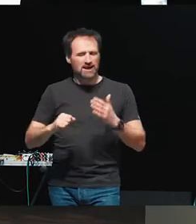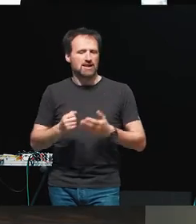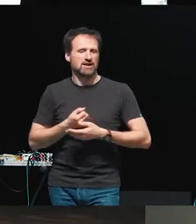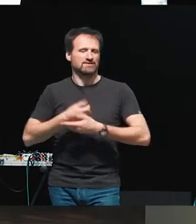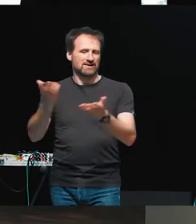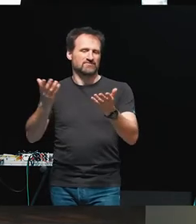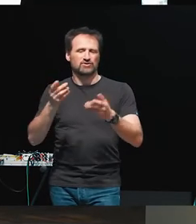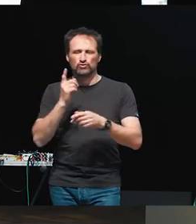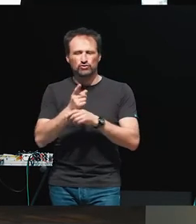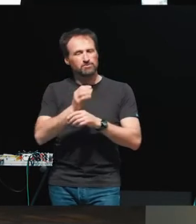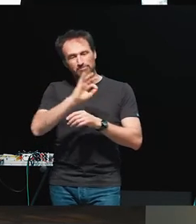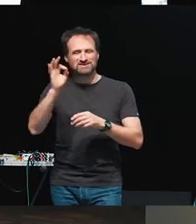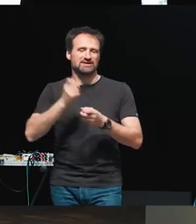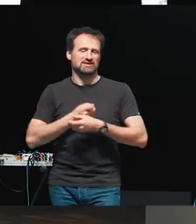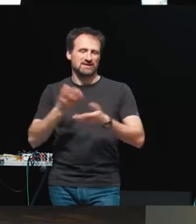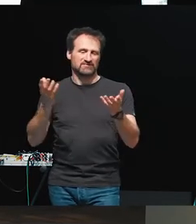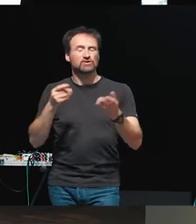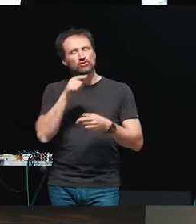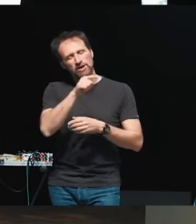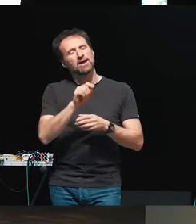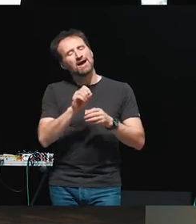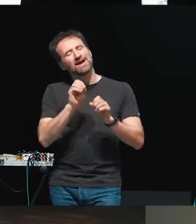he explains some of the use cases for these